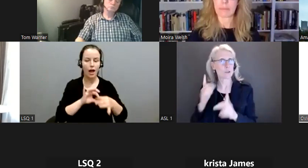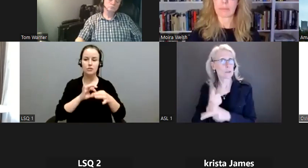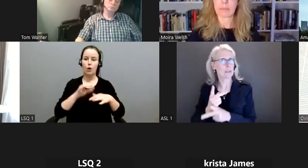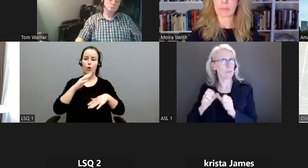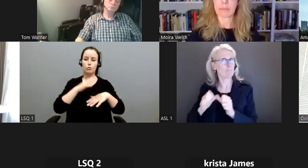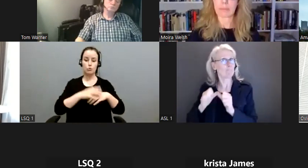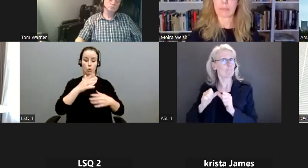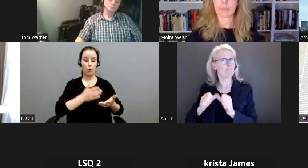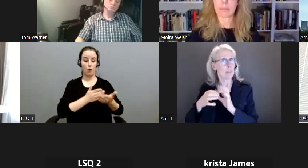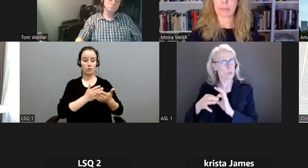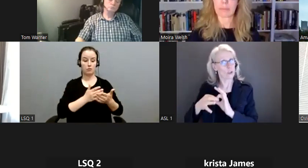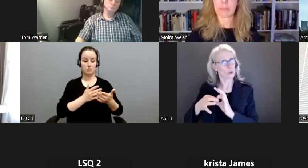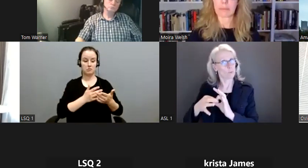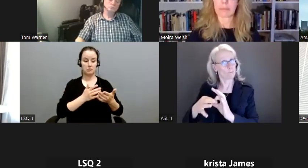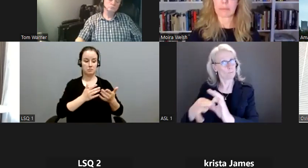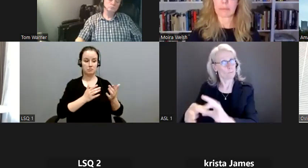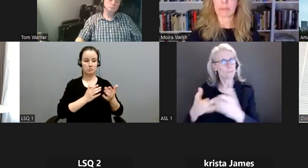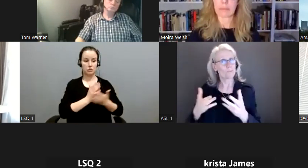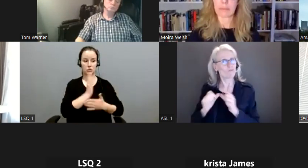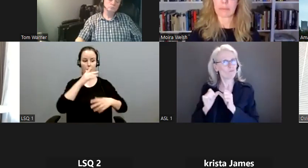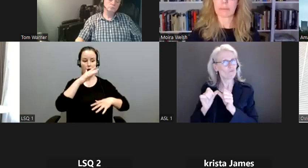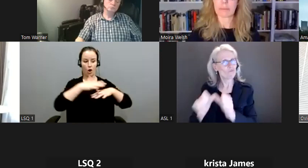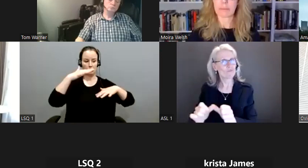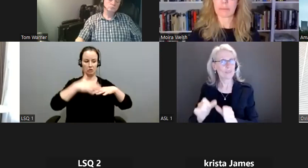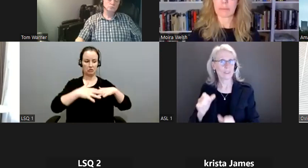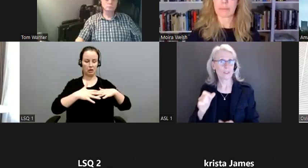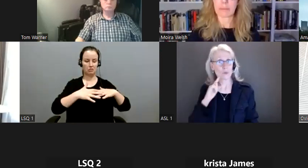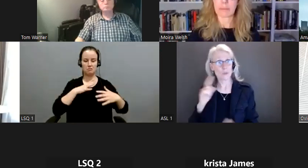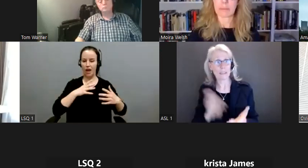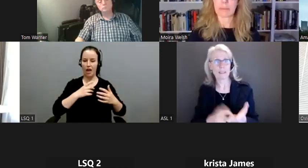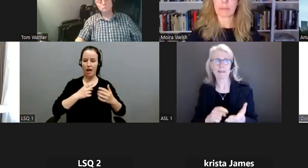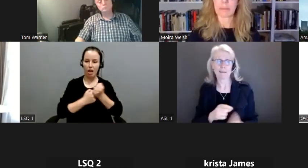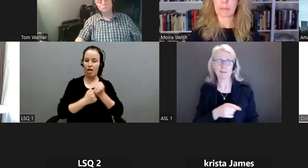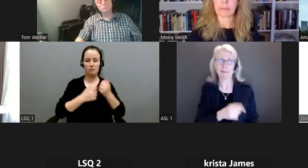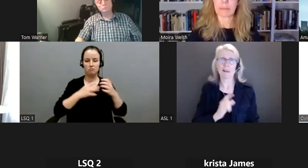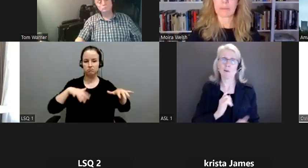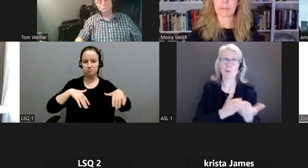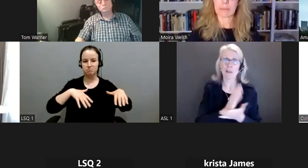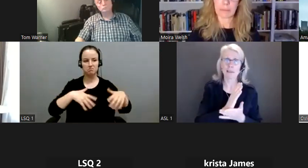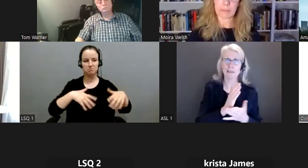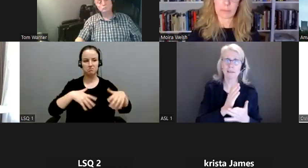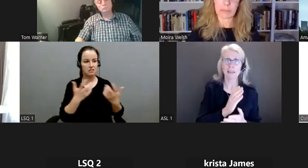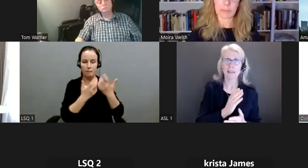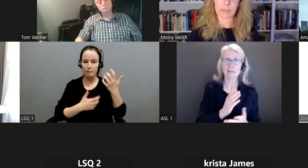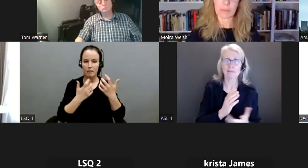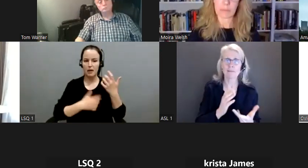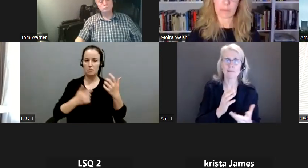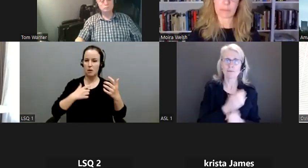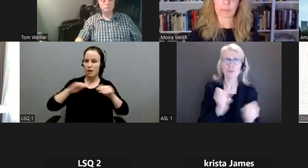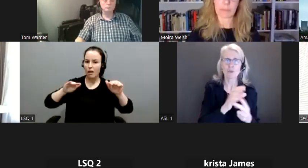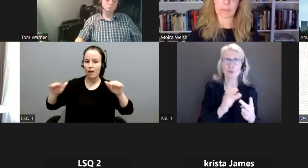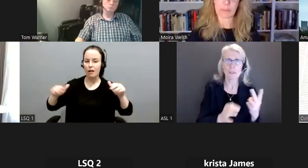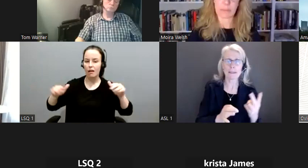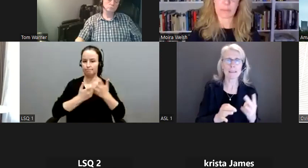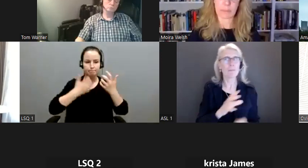and persistence in support for our rights and freedoms, but also in support for accessing